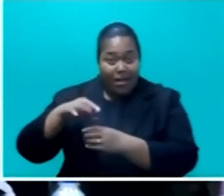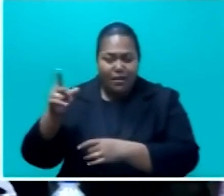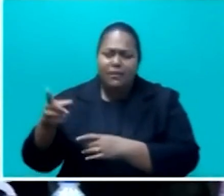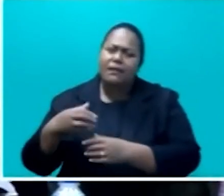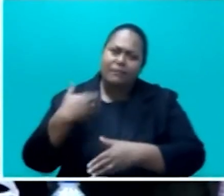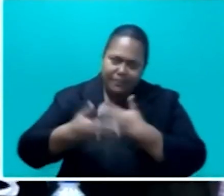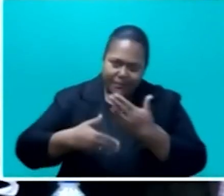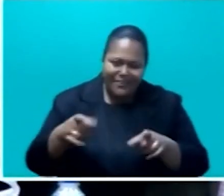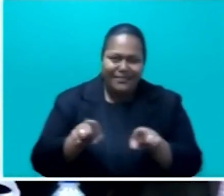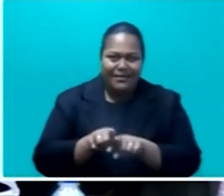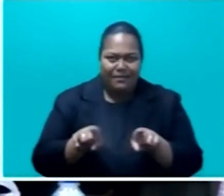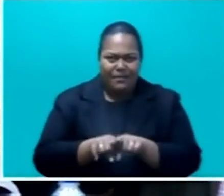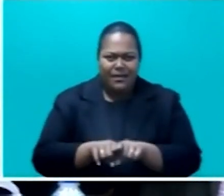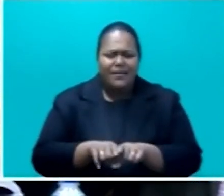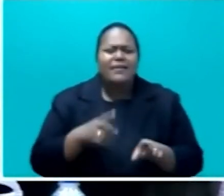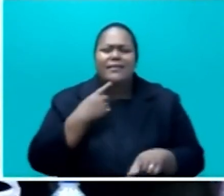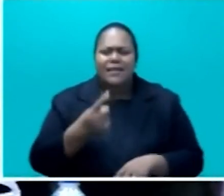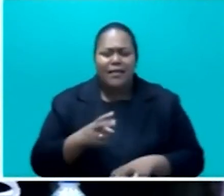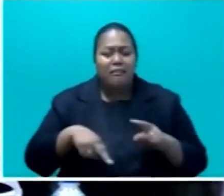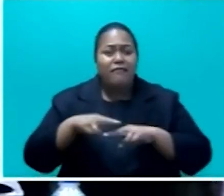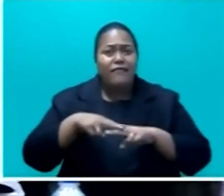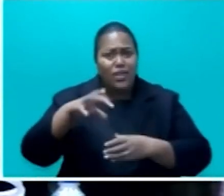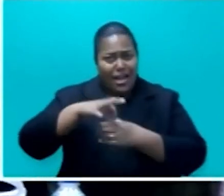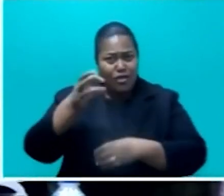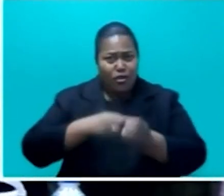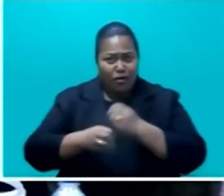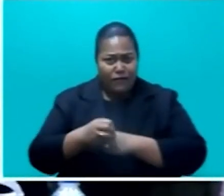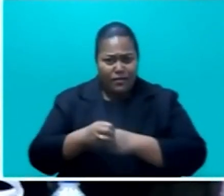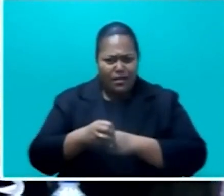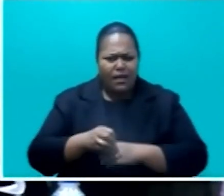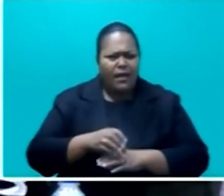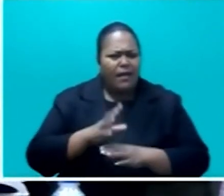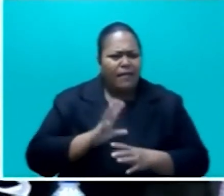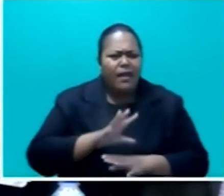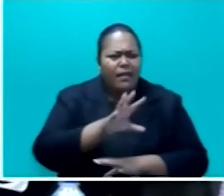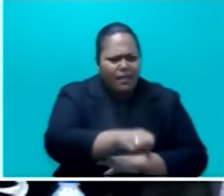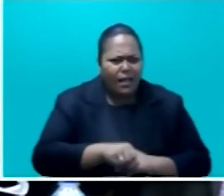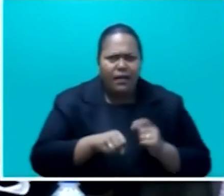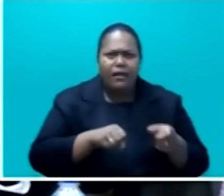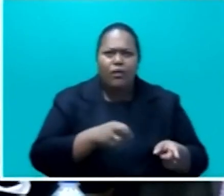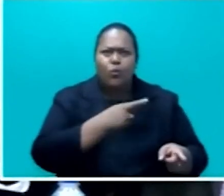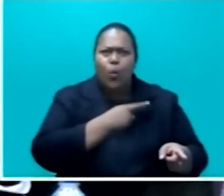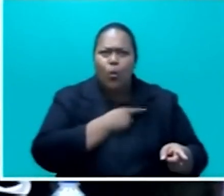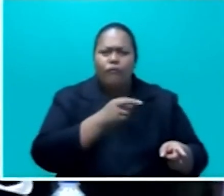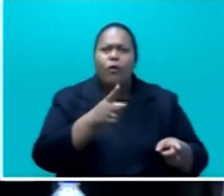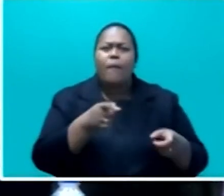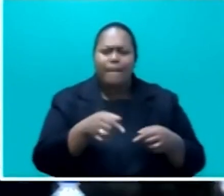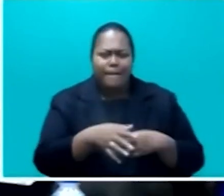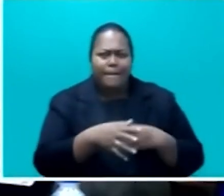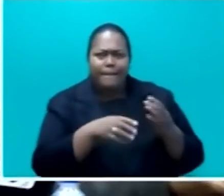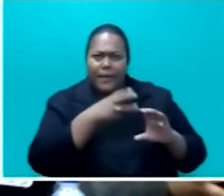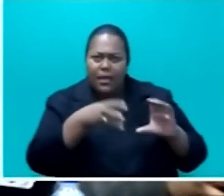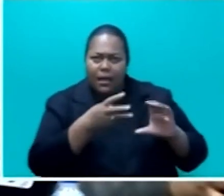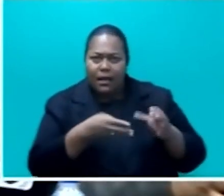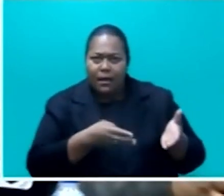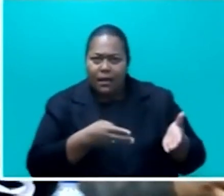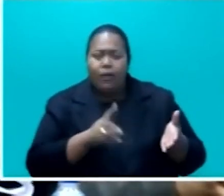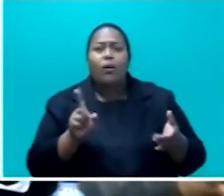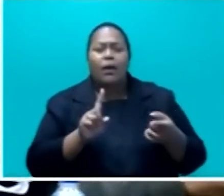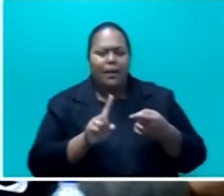Office had taken over some roles it had previously shared with the Media Industry Development Authority, such as